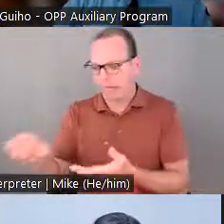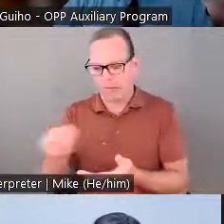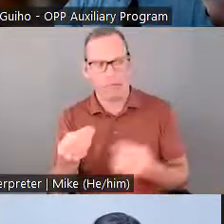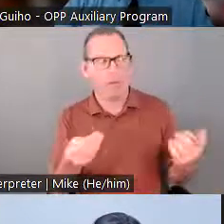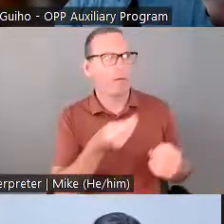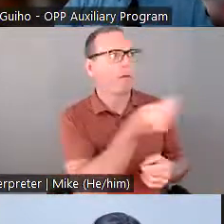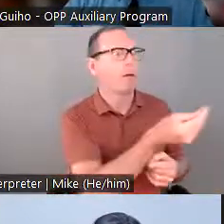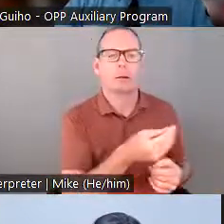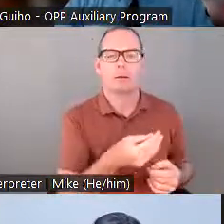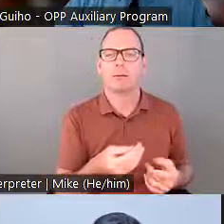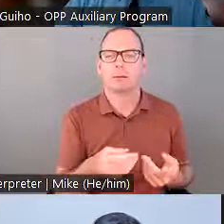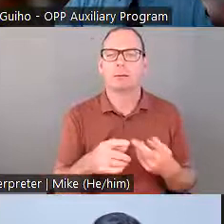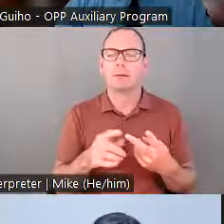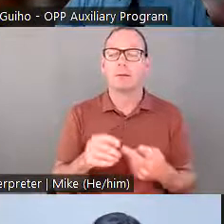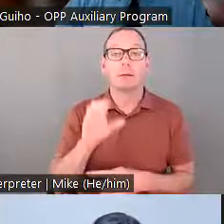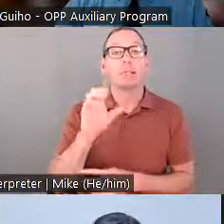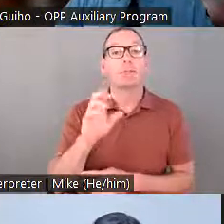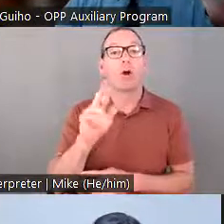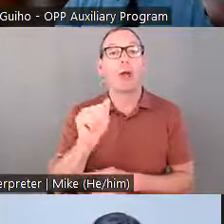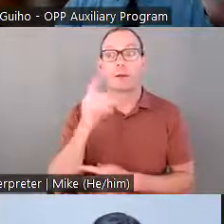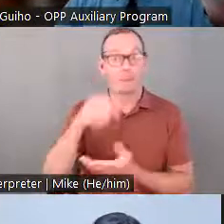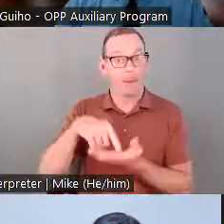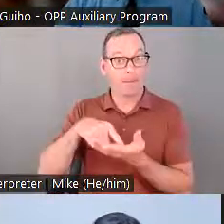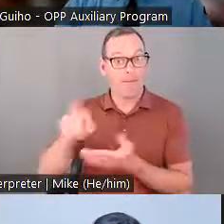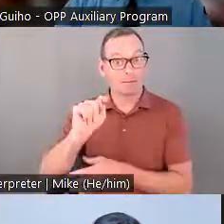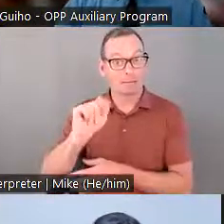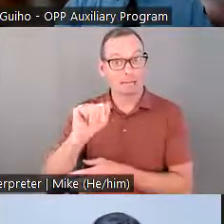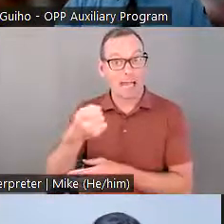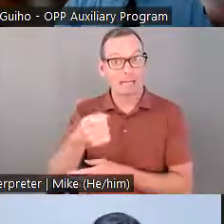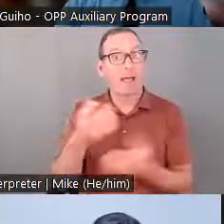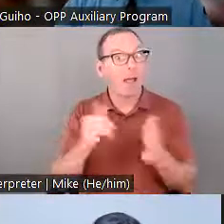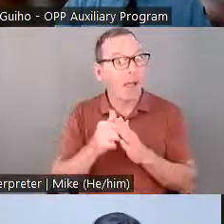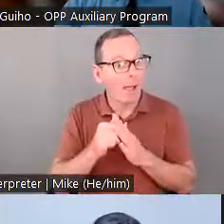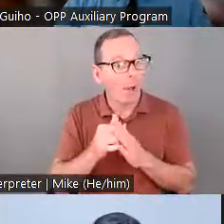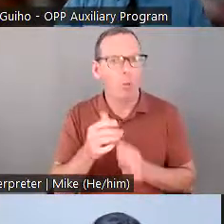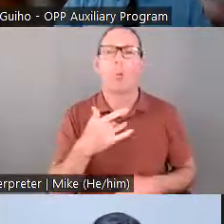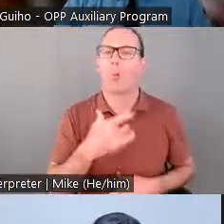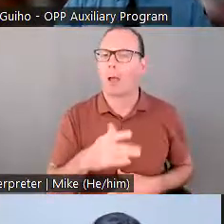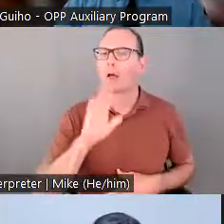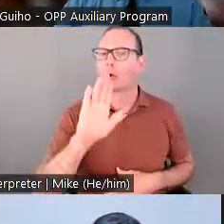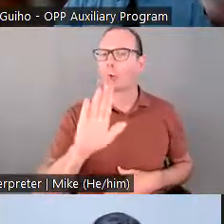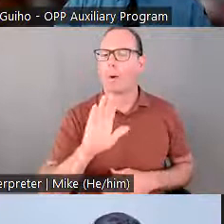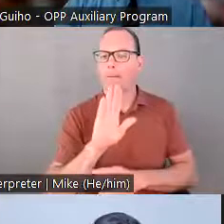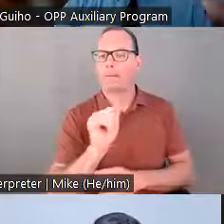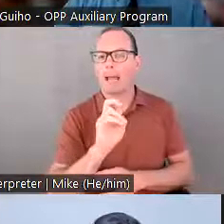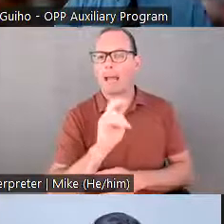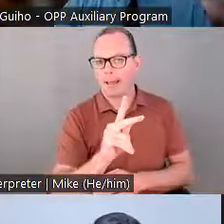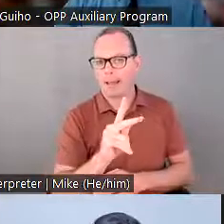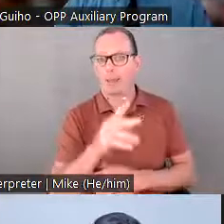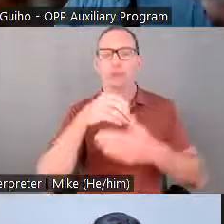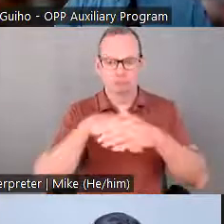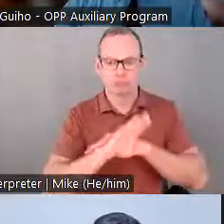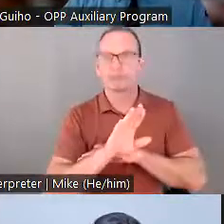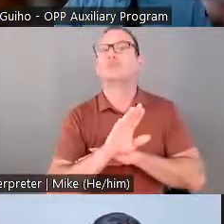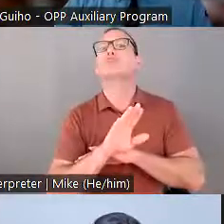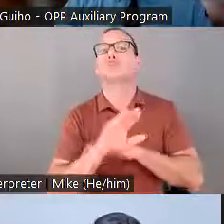pay your taxes, it's usually done through your bank. It's usually done through your bank by check. There's no really other ways. They don't accept